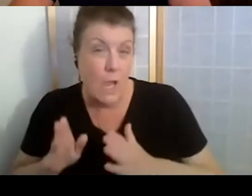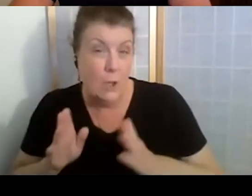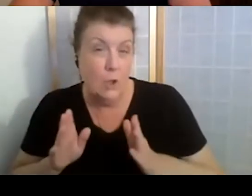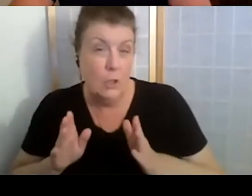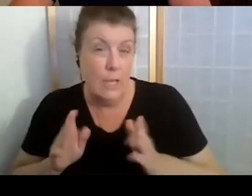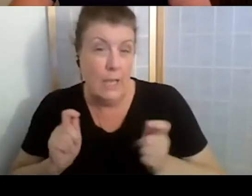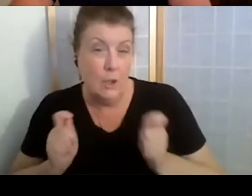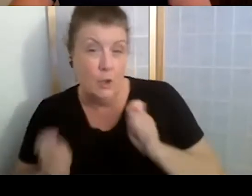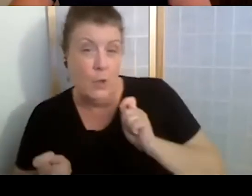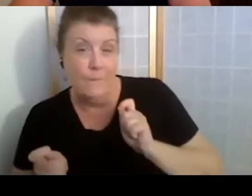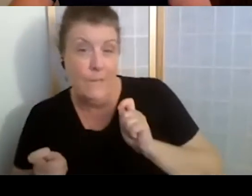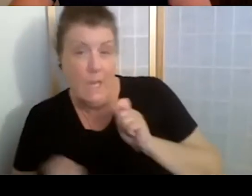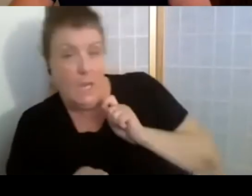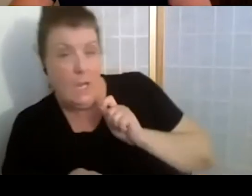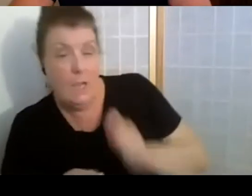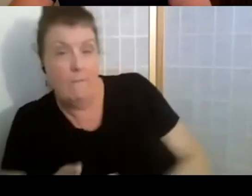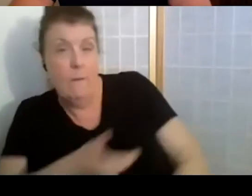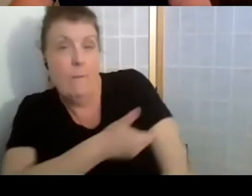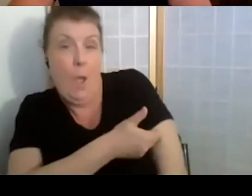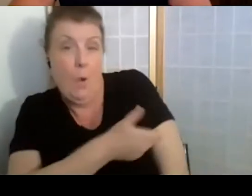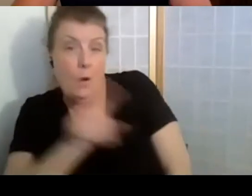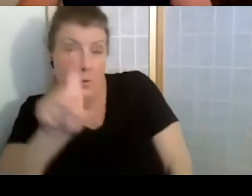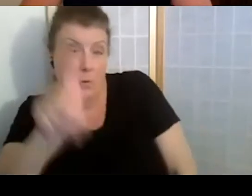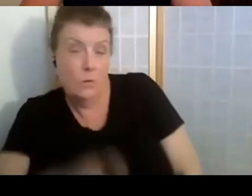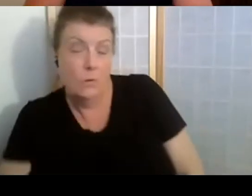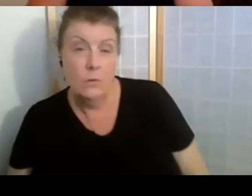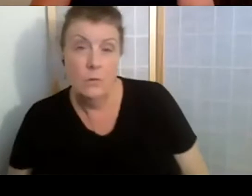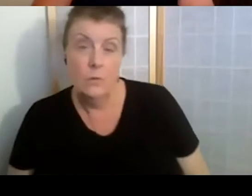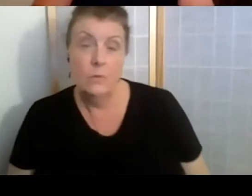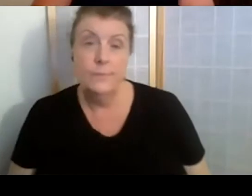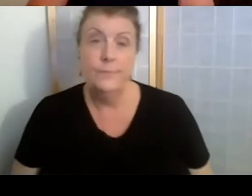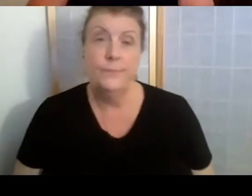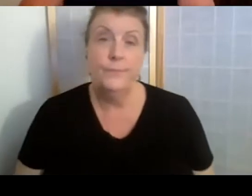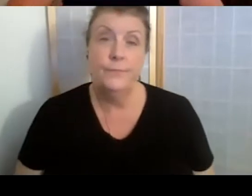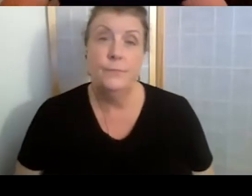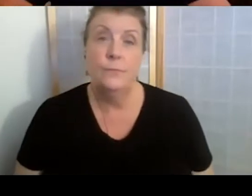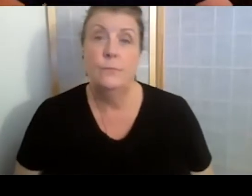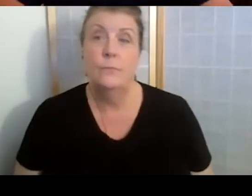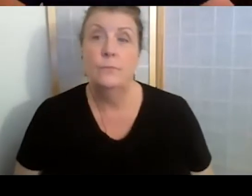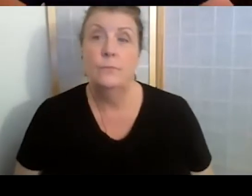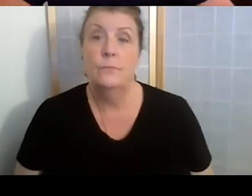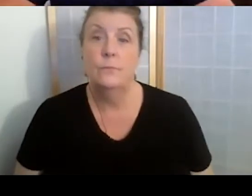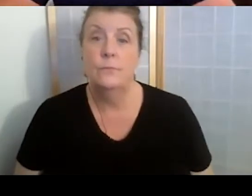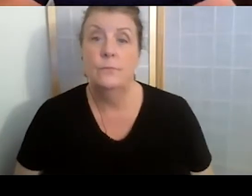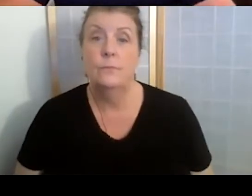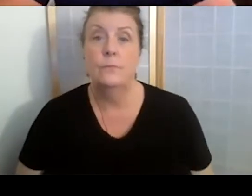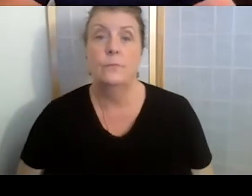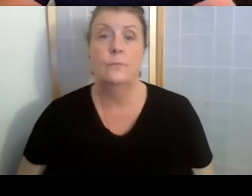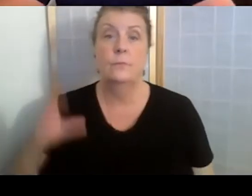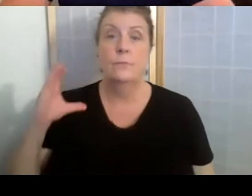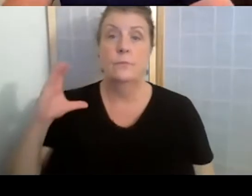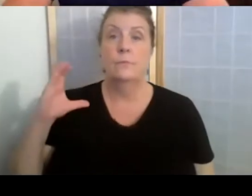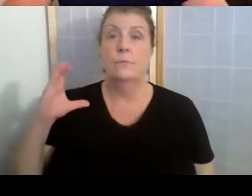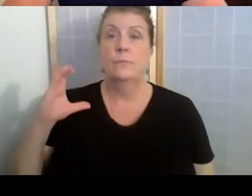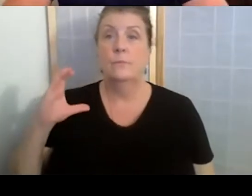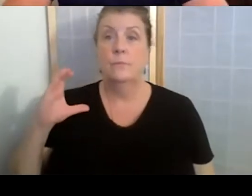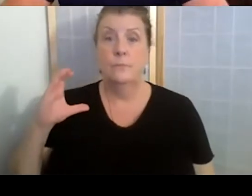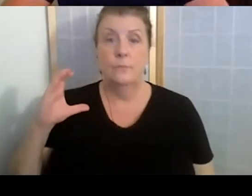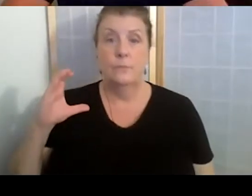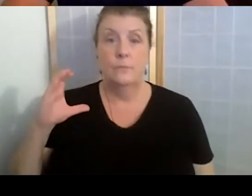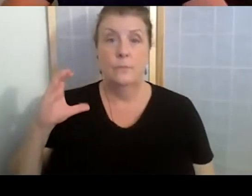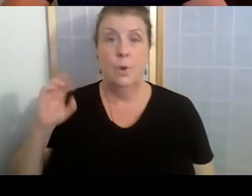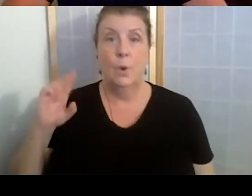writers as you meander through this new landscape? I think that something that Tanya touched